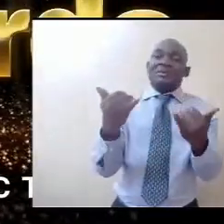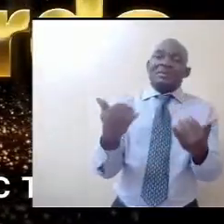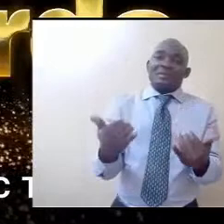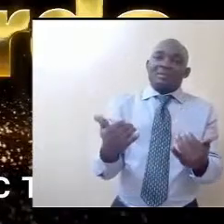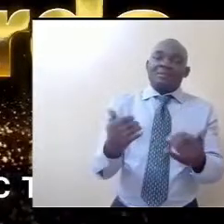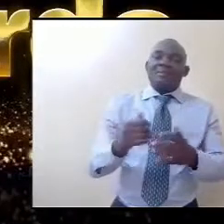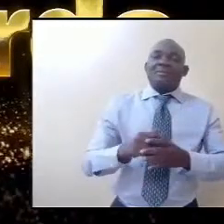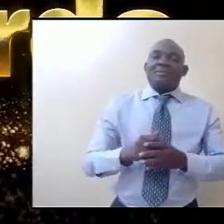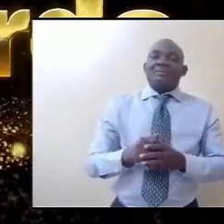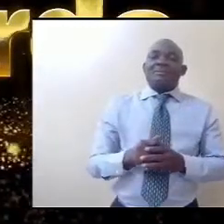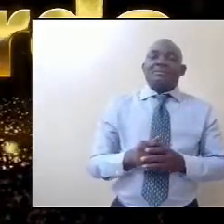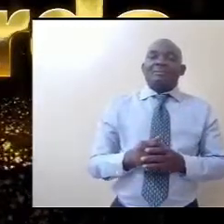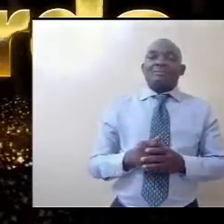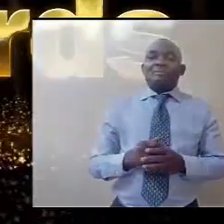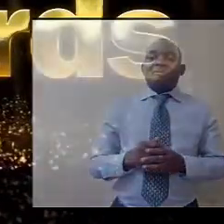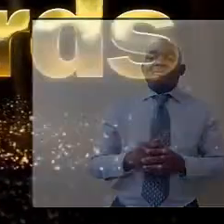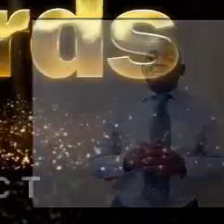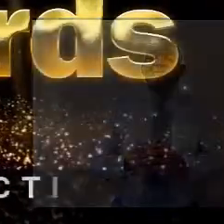Chill